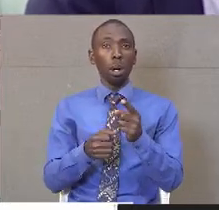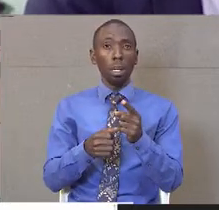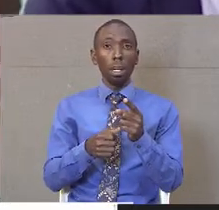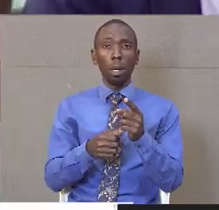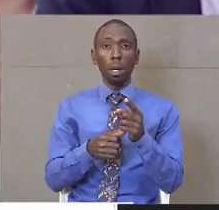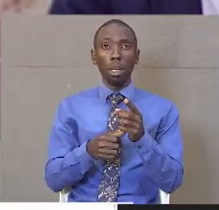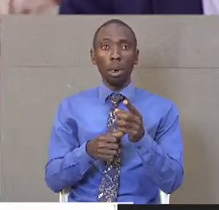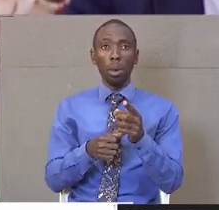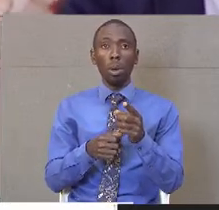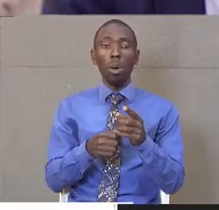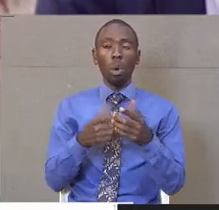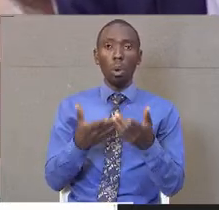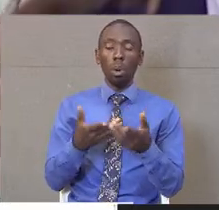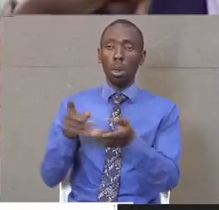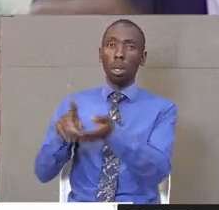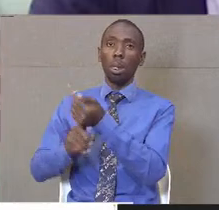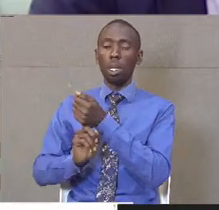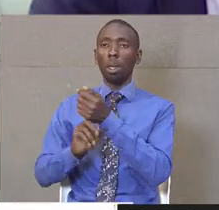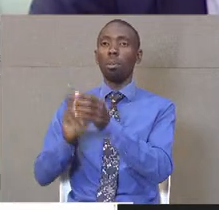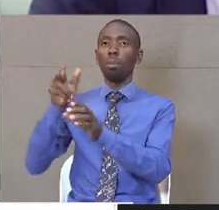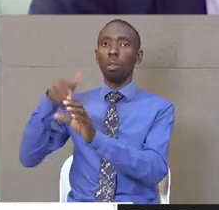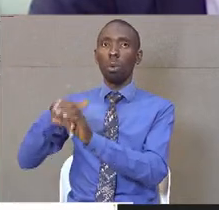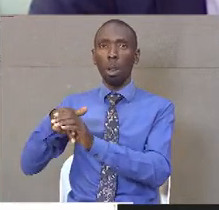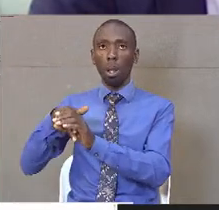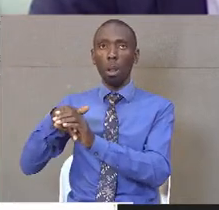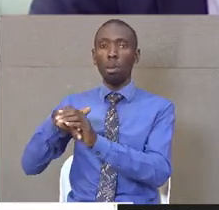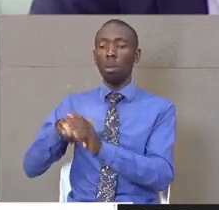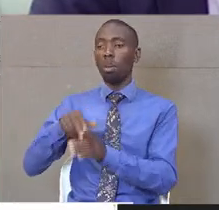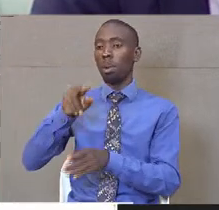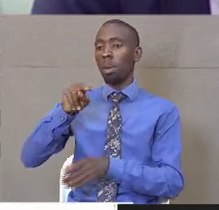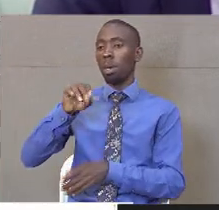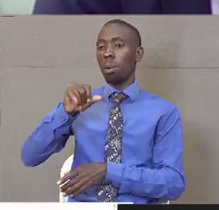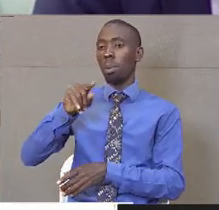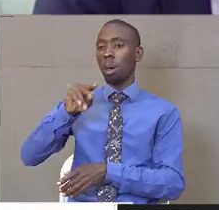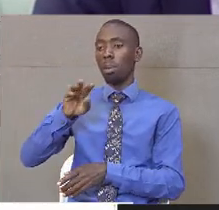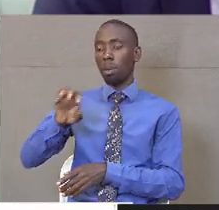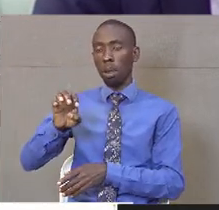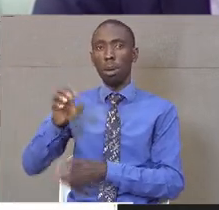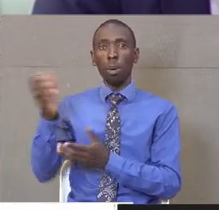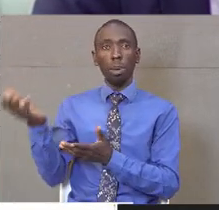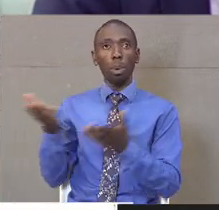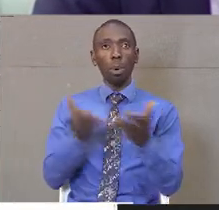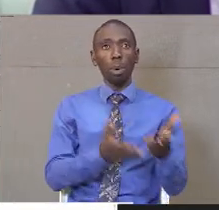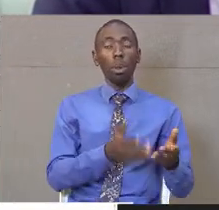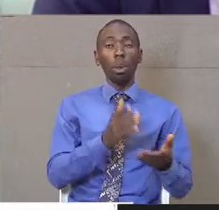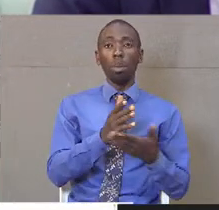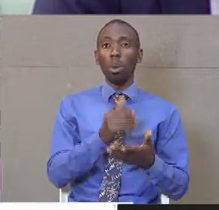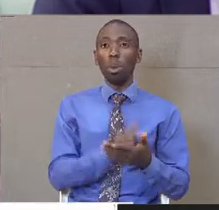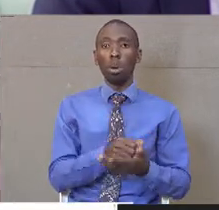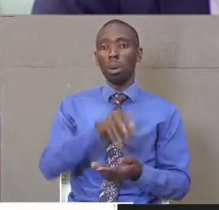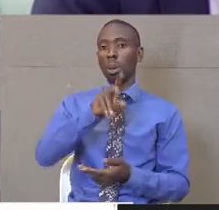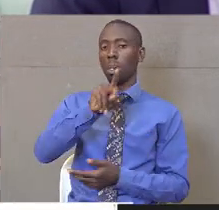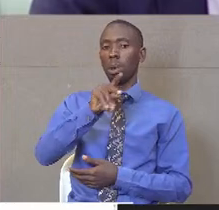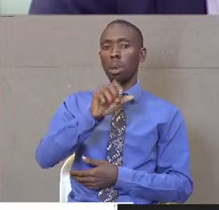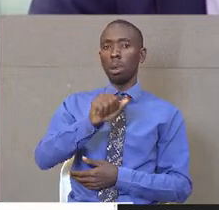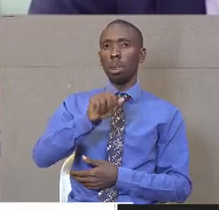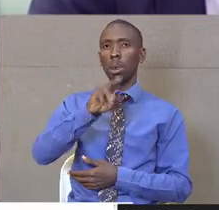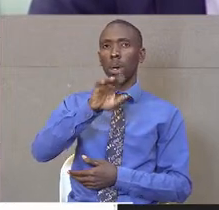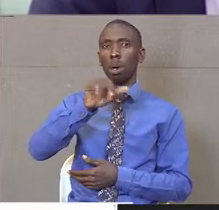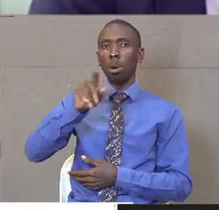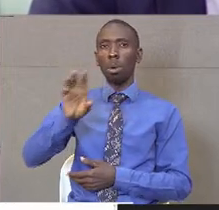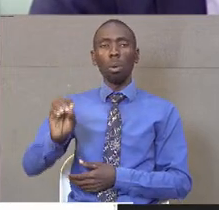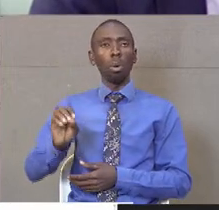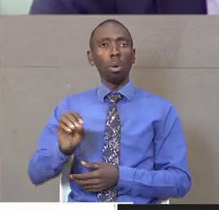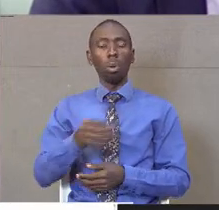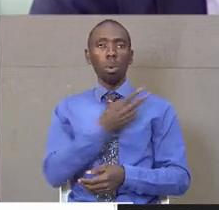transporting or getting fuel from the plant in Namanve, because in Kaolo Hospital we have many